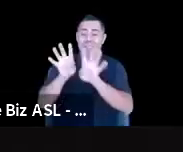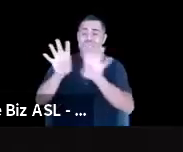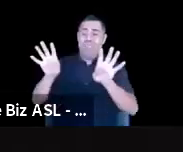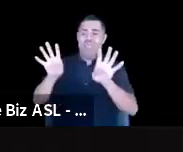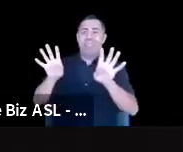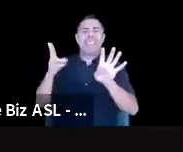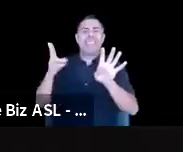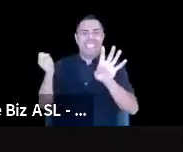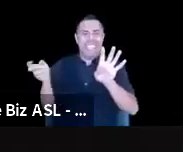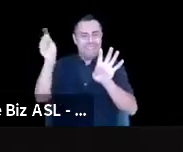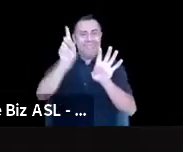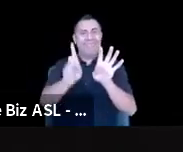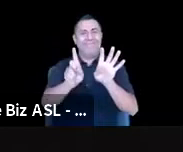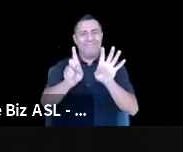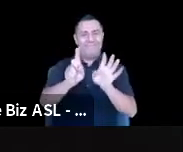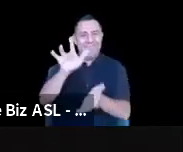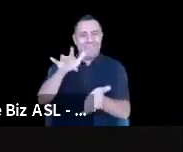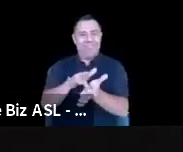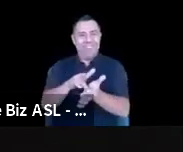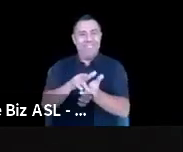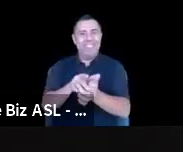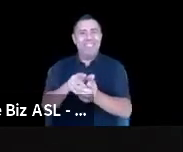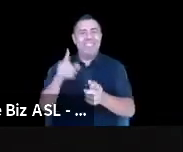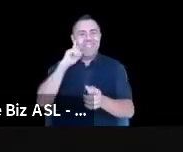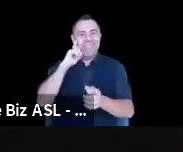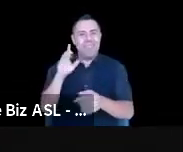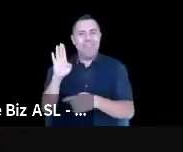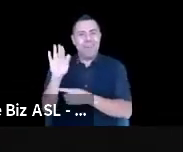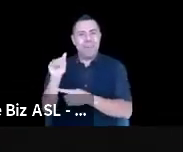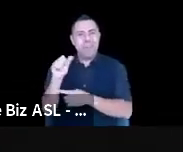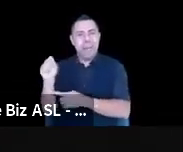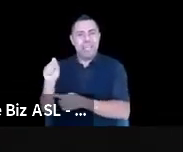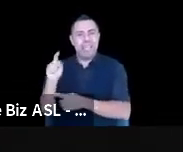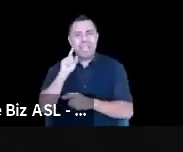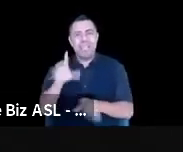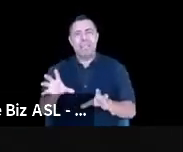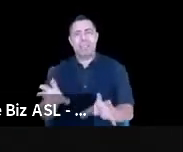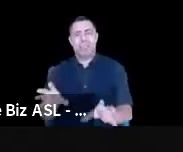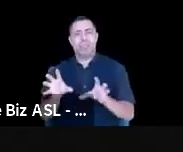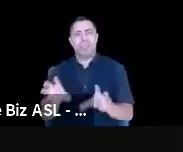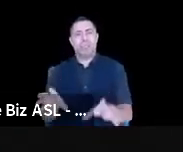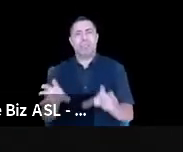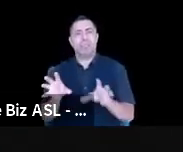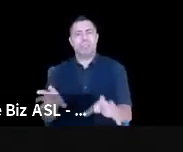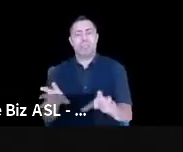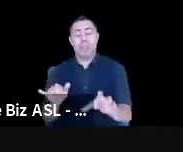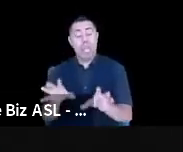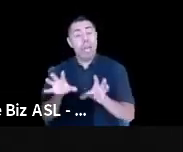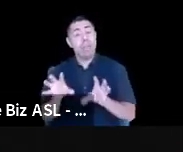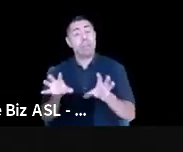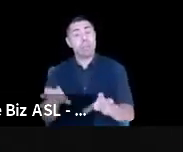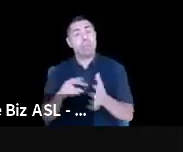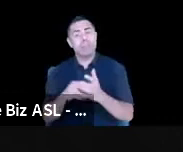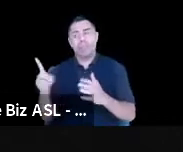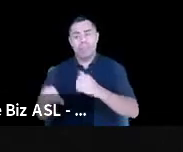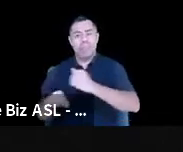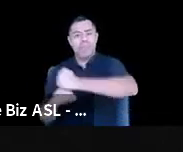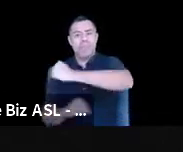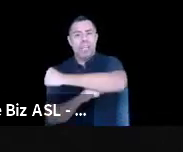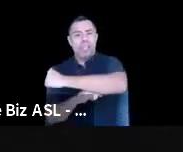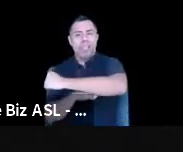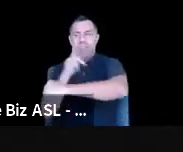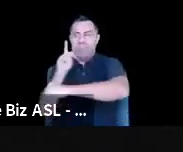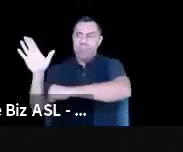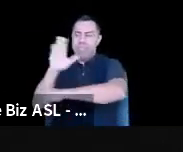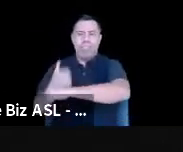there, being the bass note, being the foundation of everyone's life. It's hard to imagine life